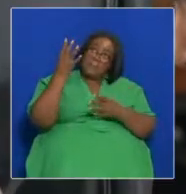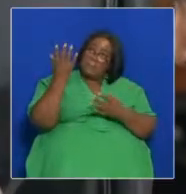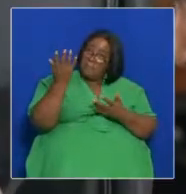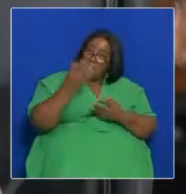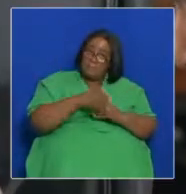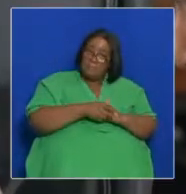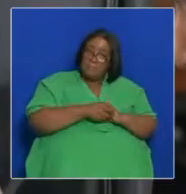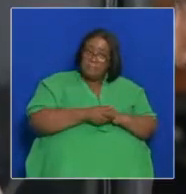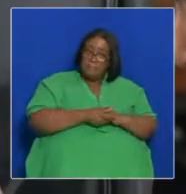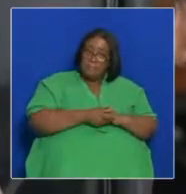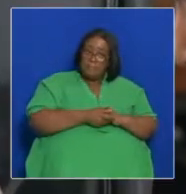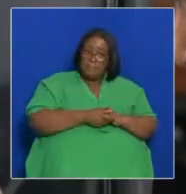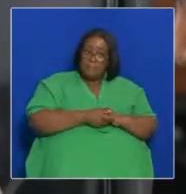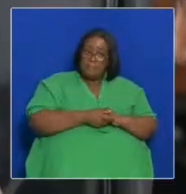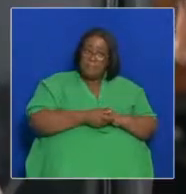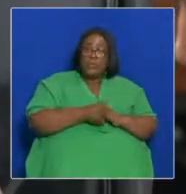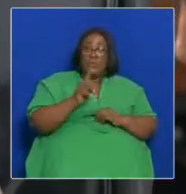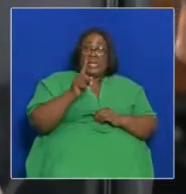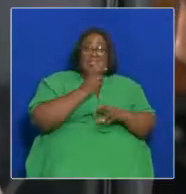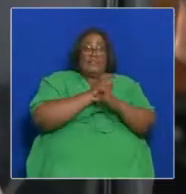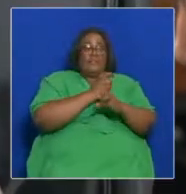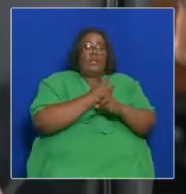your ability to function?